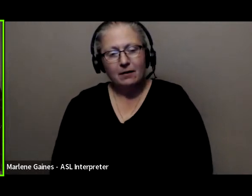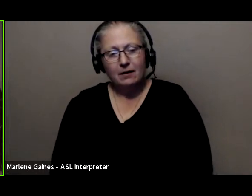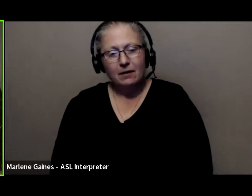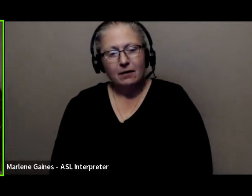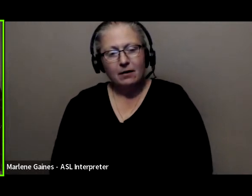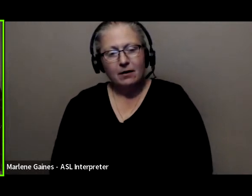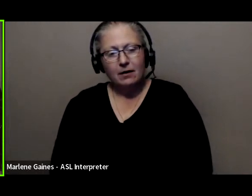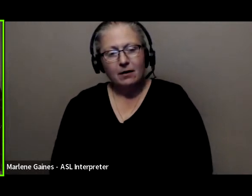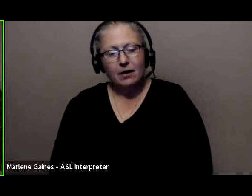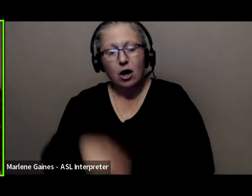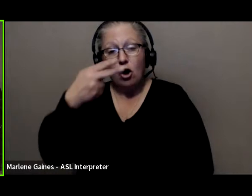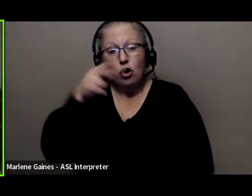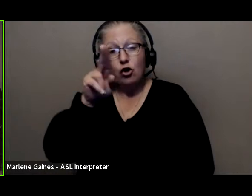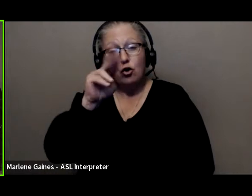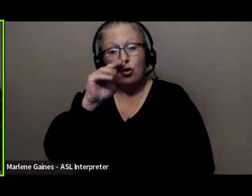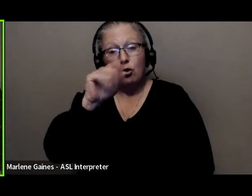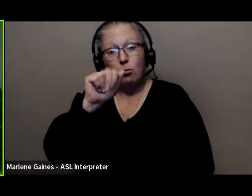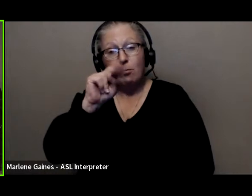So humanizing